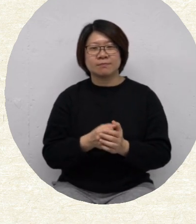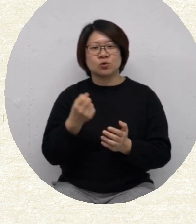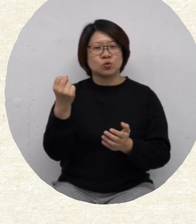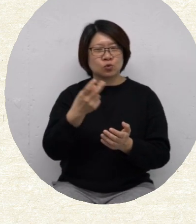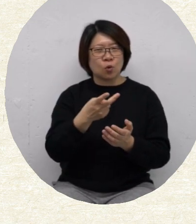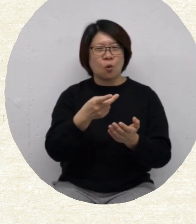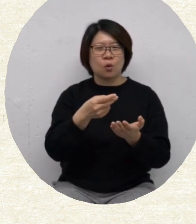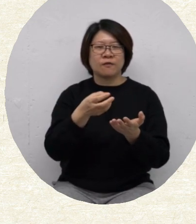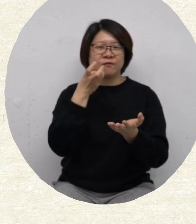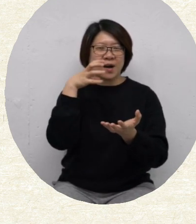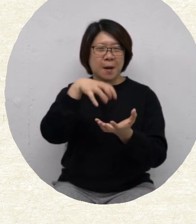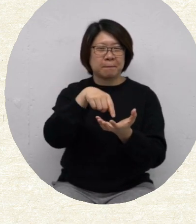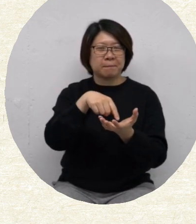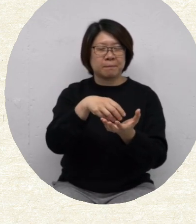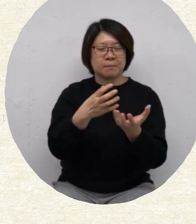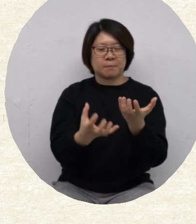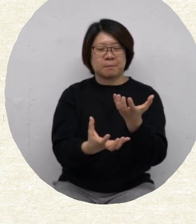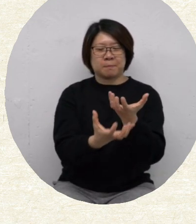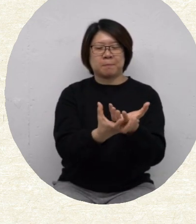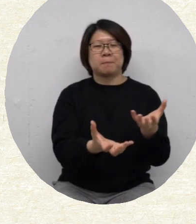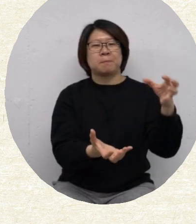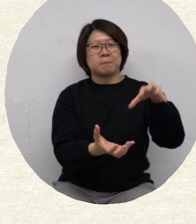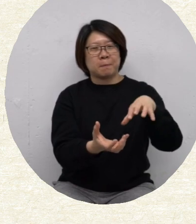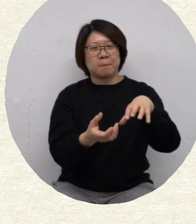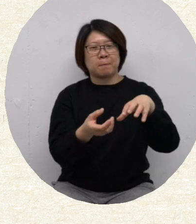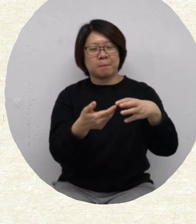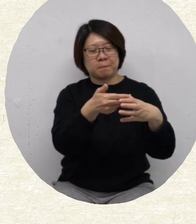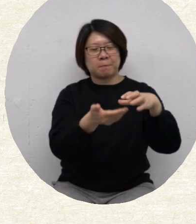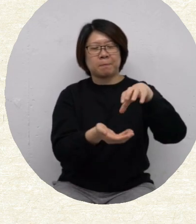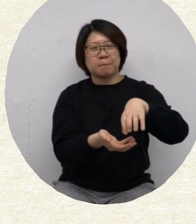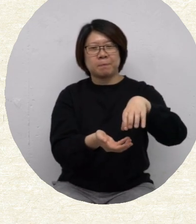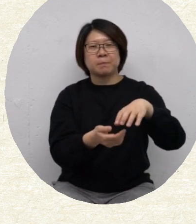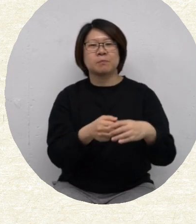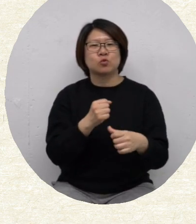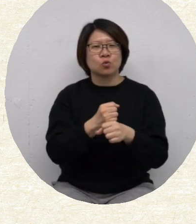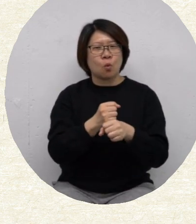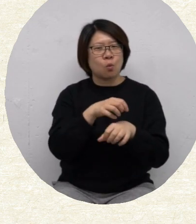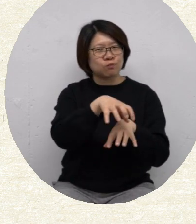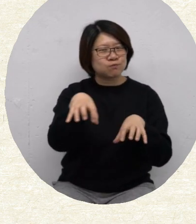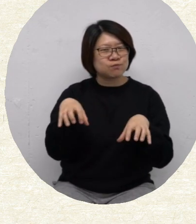the conversation with history, culture, time, and identity.